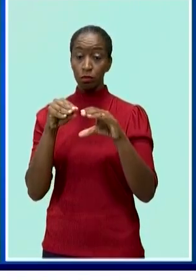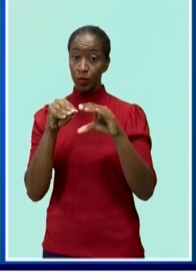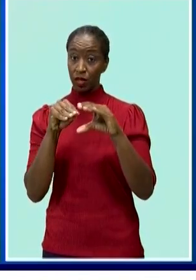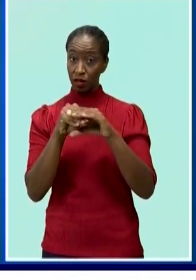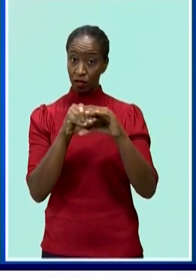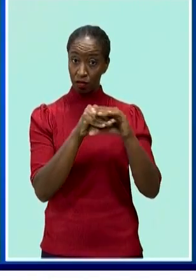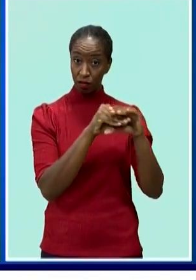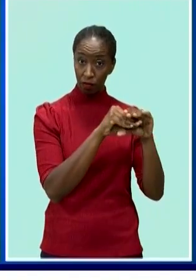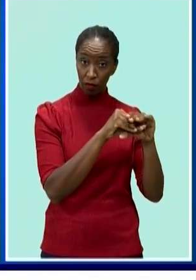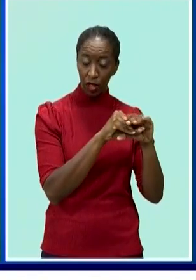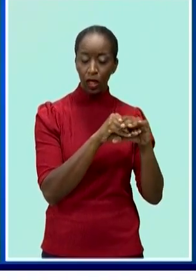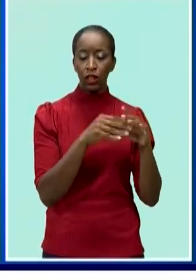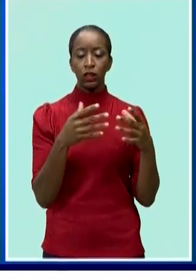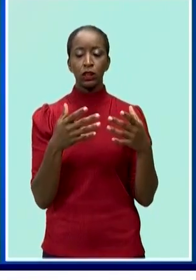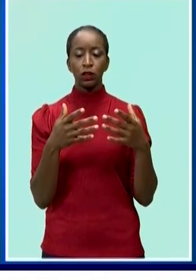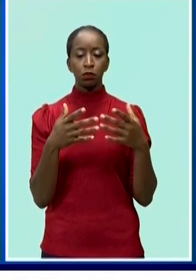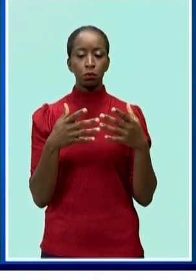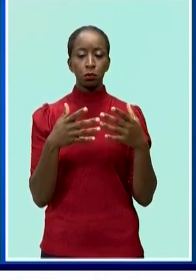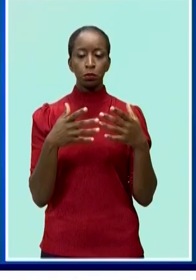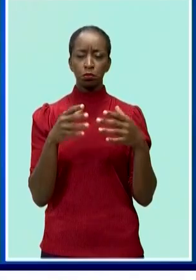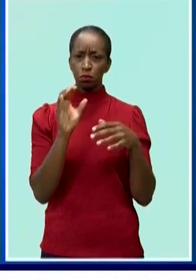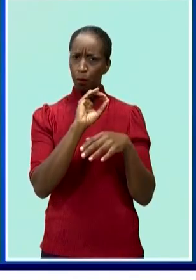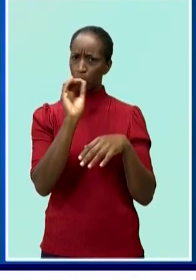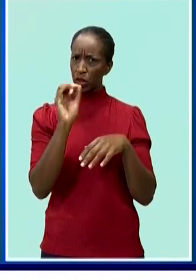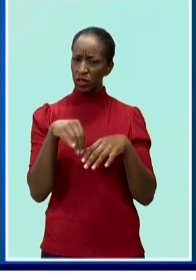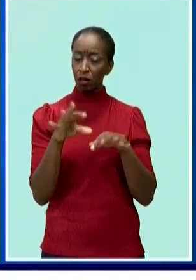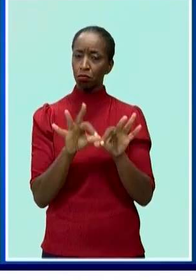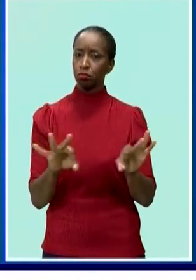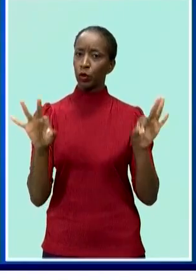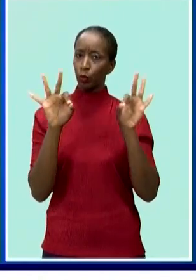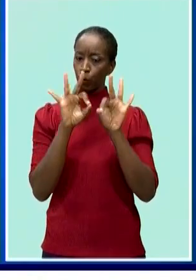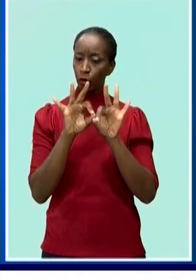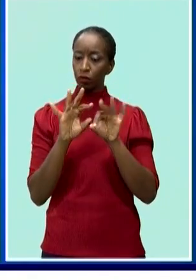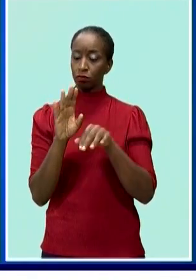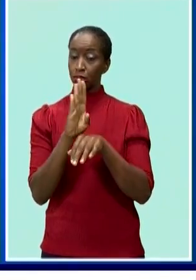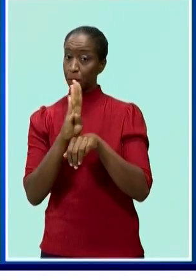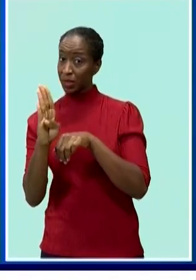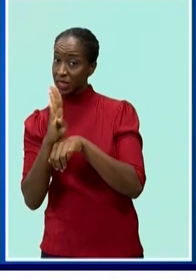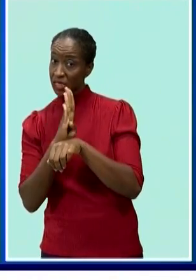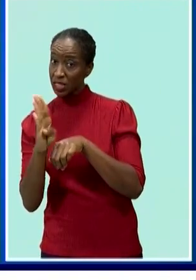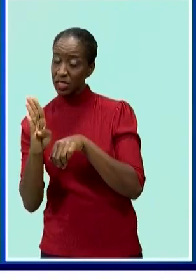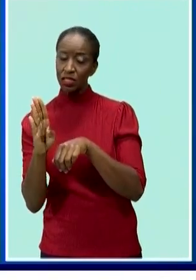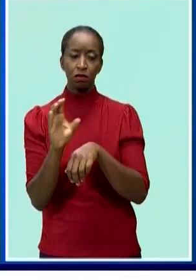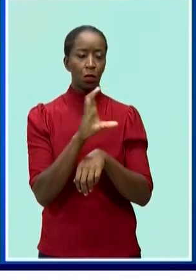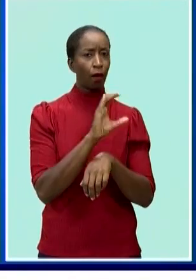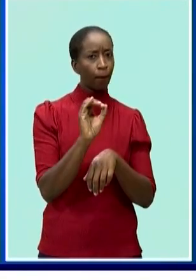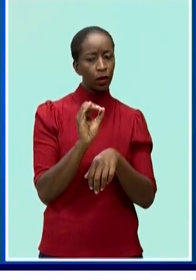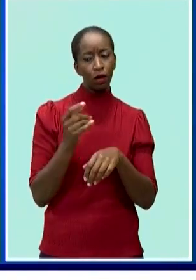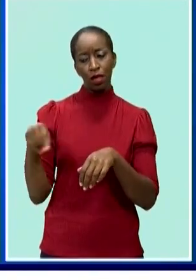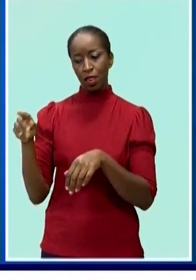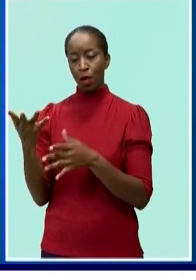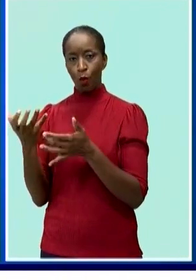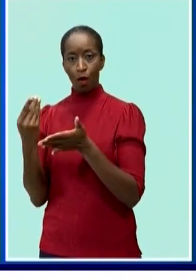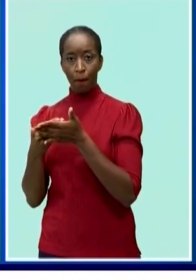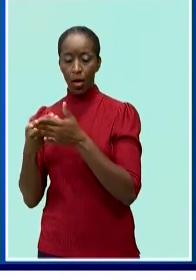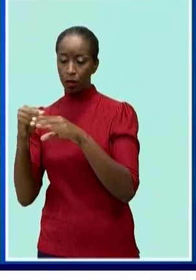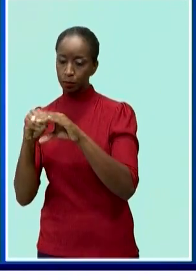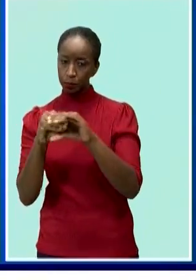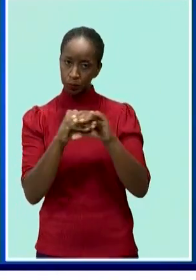in this area, and first issue an approval for that